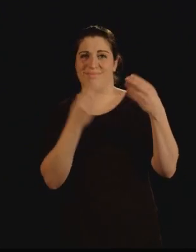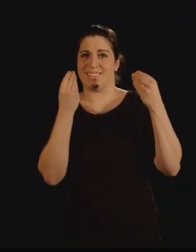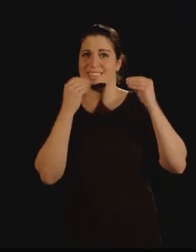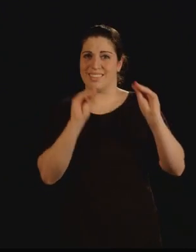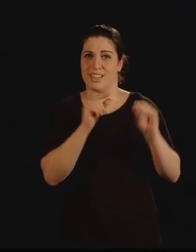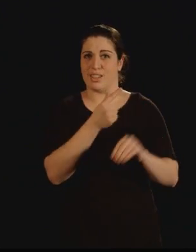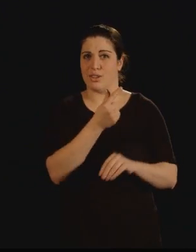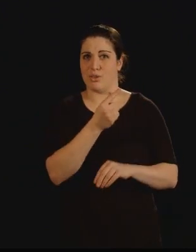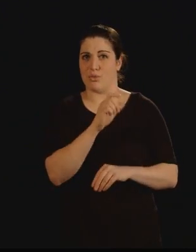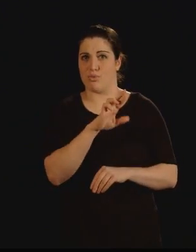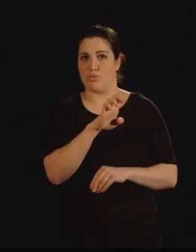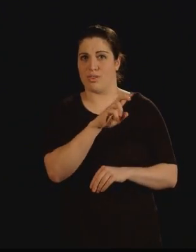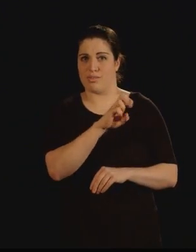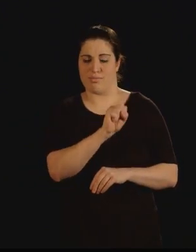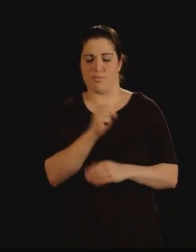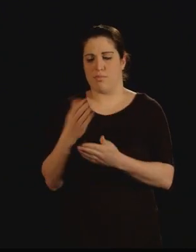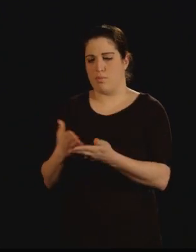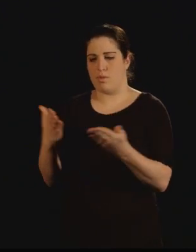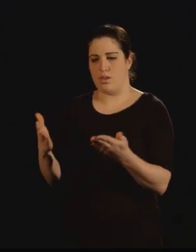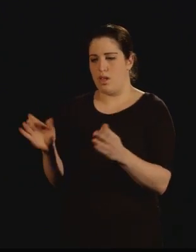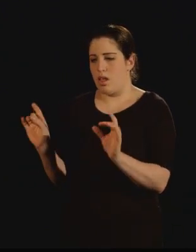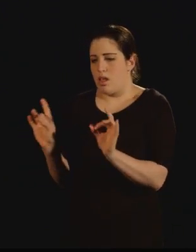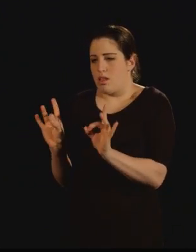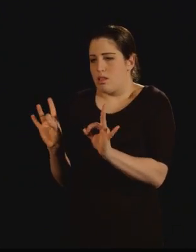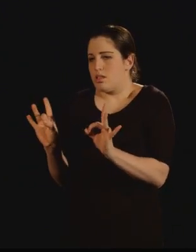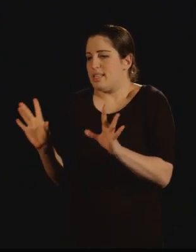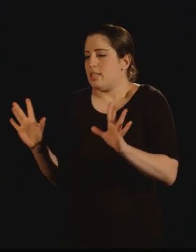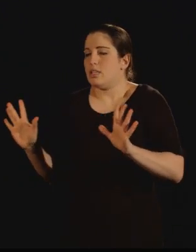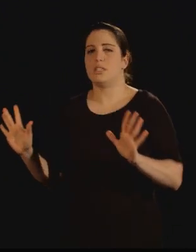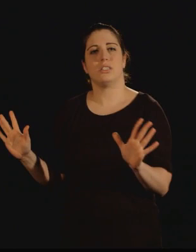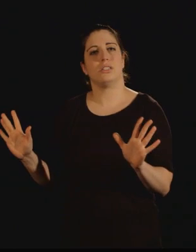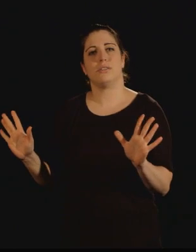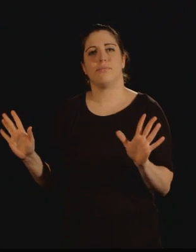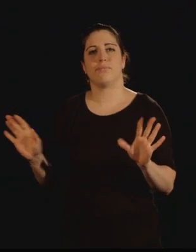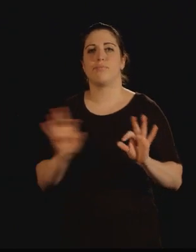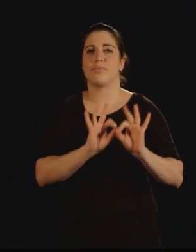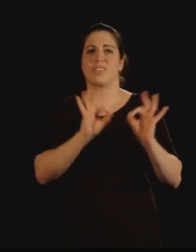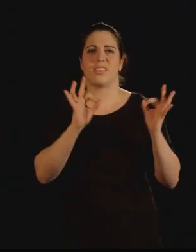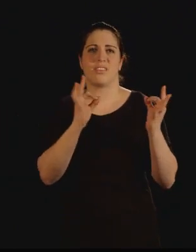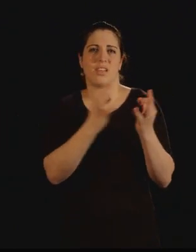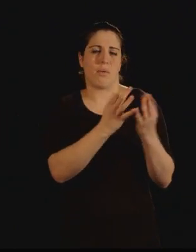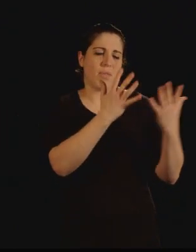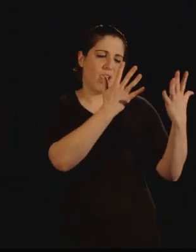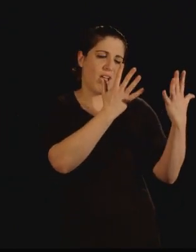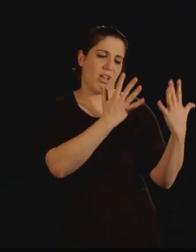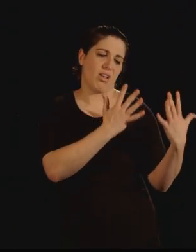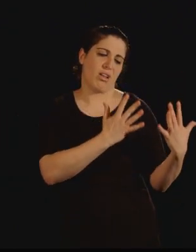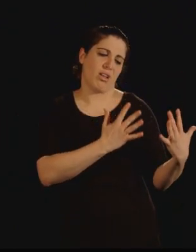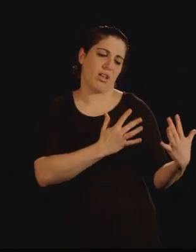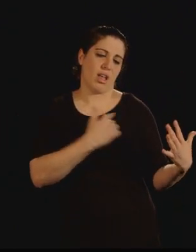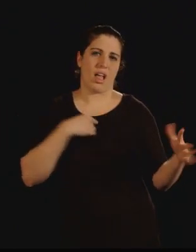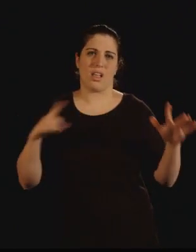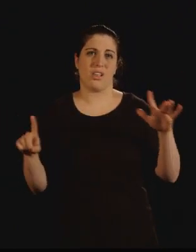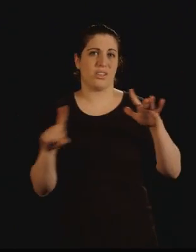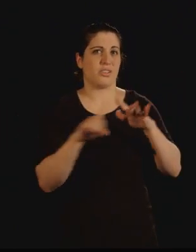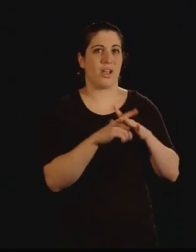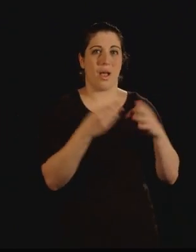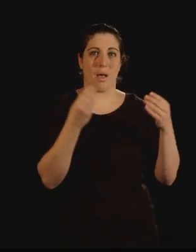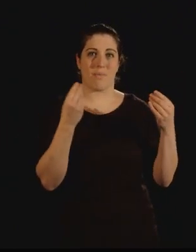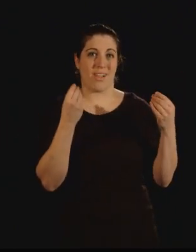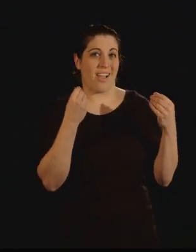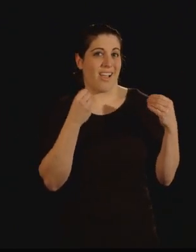my least favorite. Upselling a family deep in the throes of grief, that was the